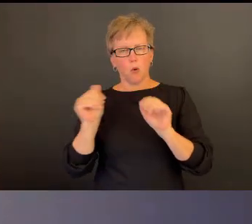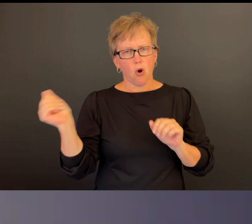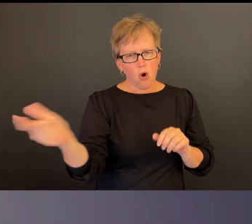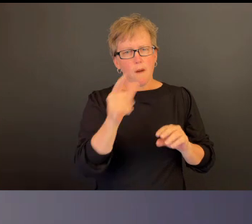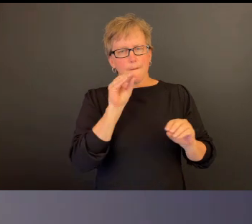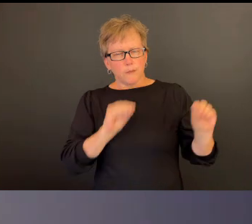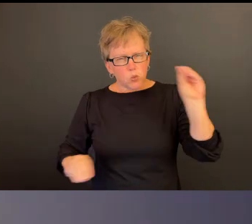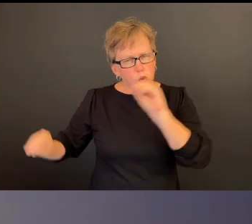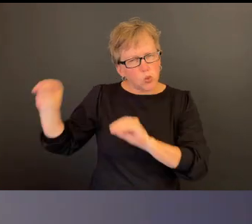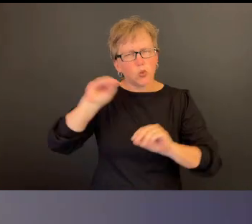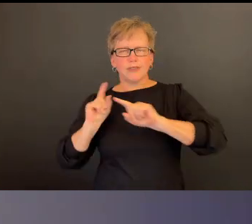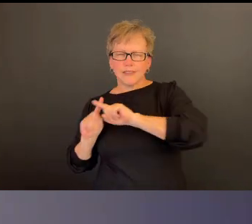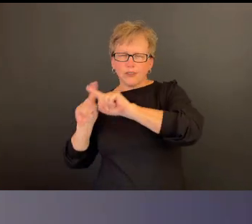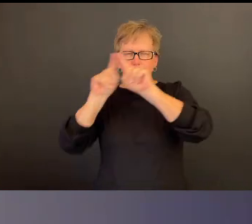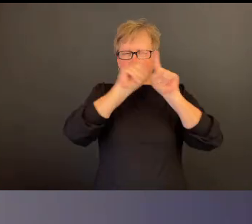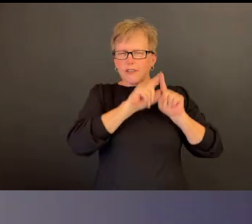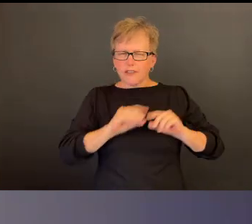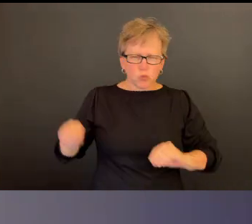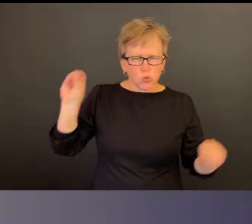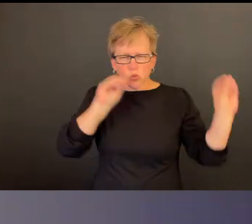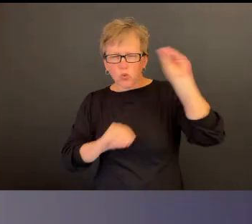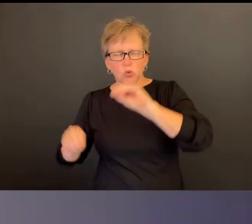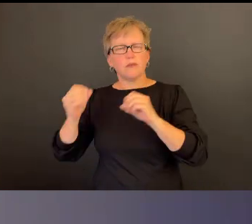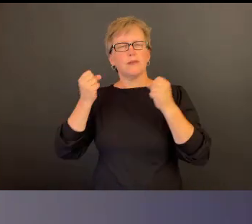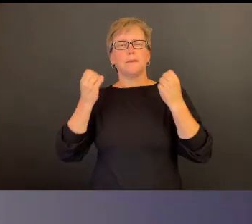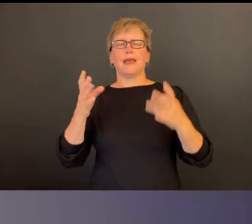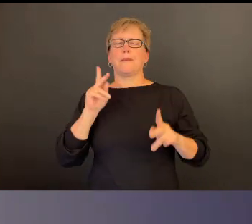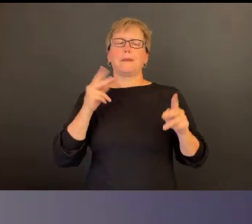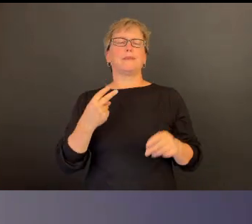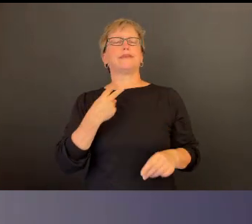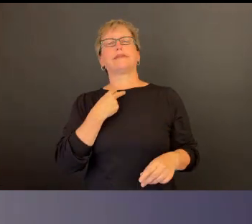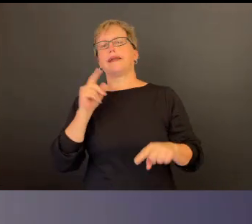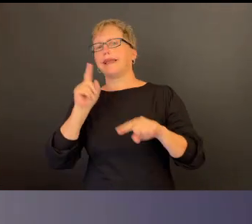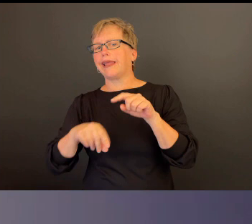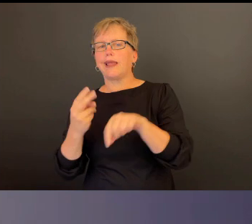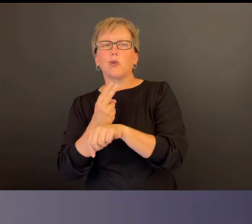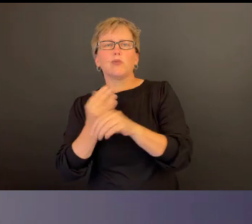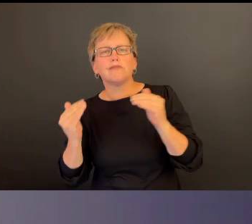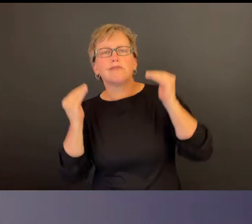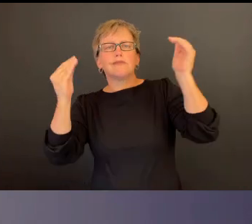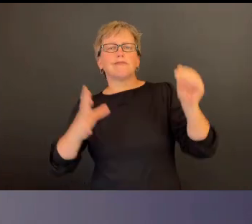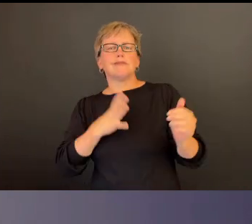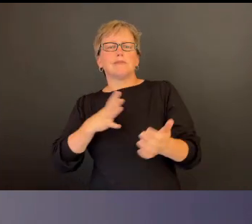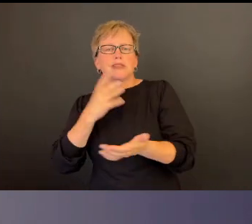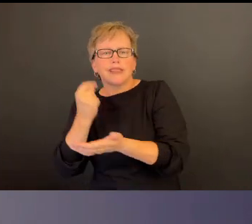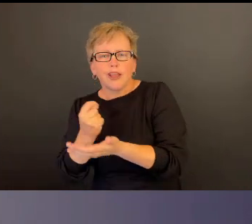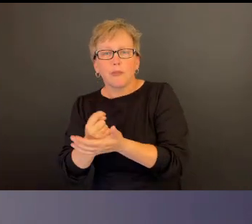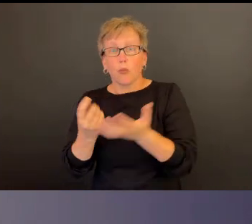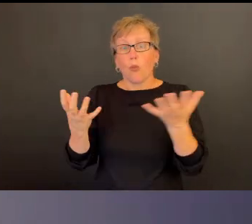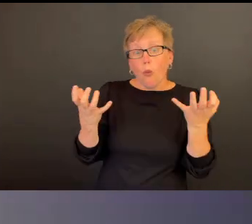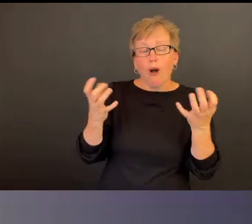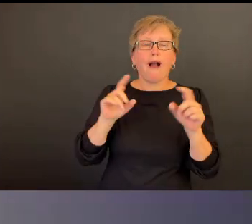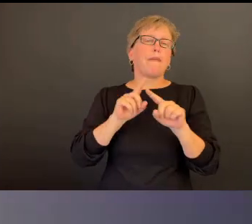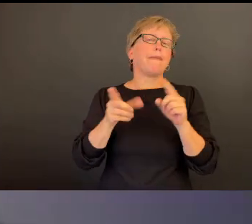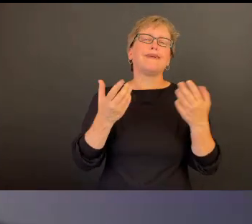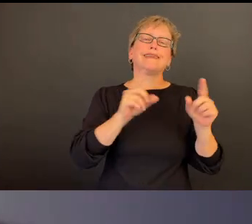think even about people just doing range of motion. So a lot of people don't have access to advanced